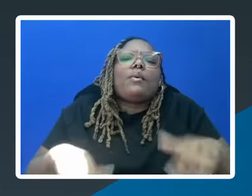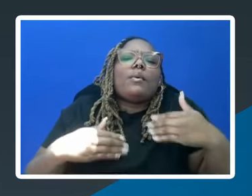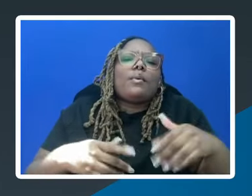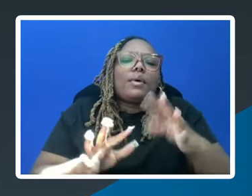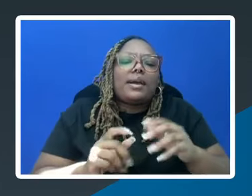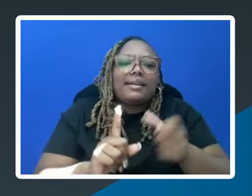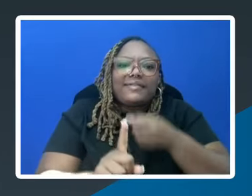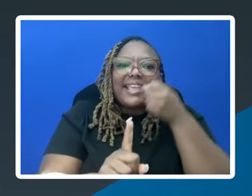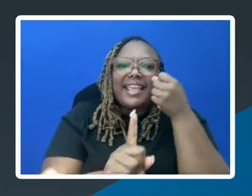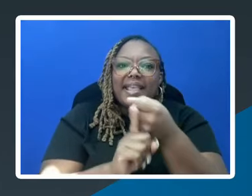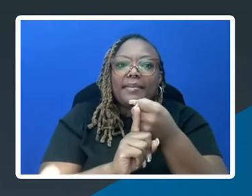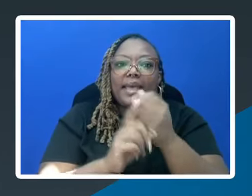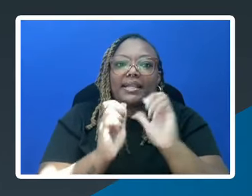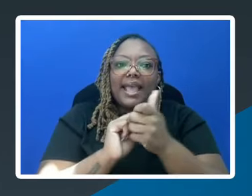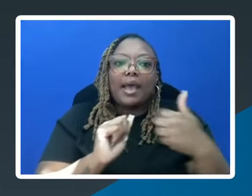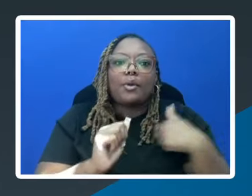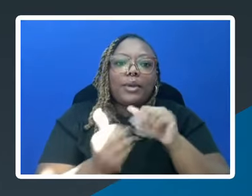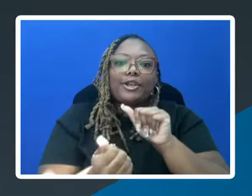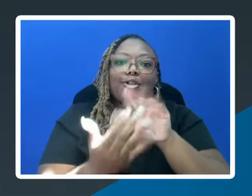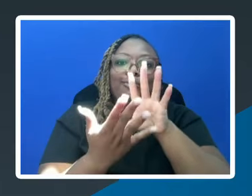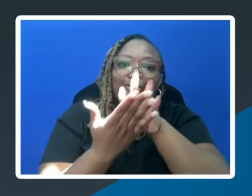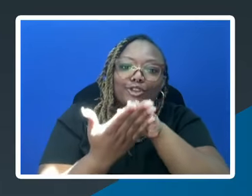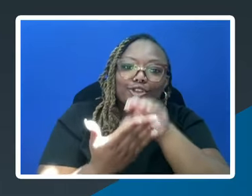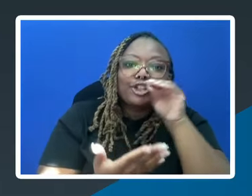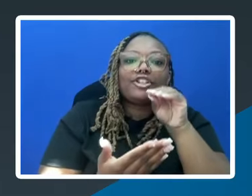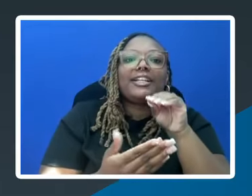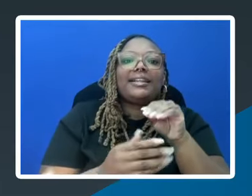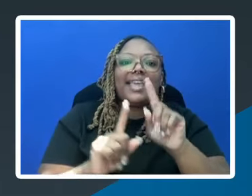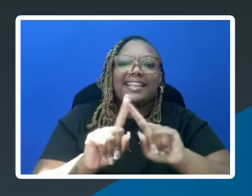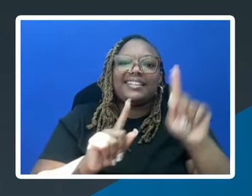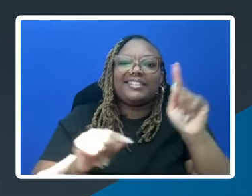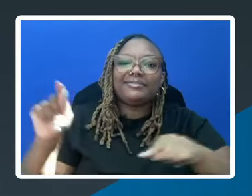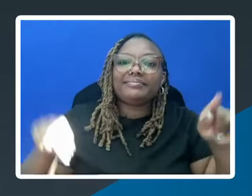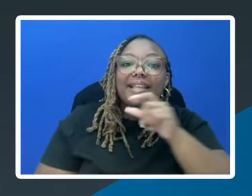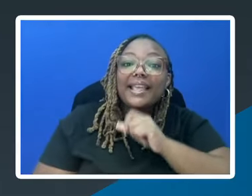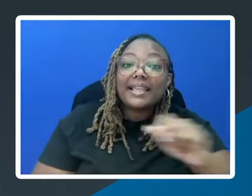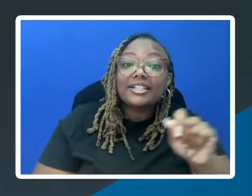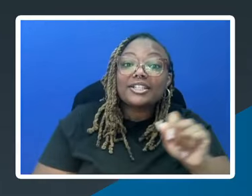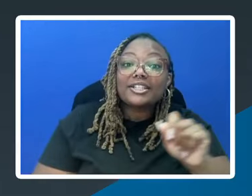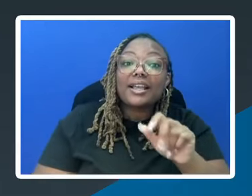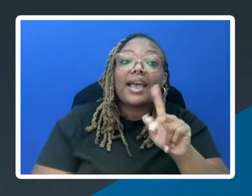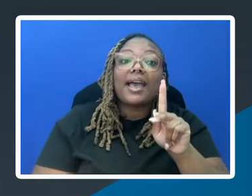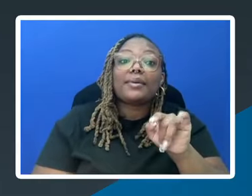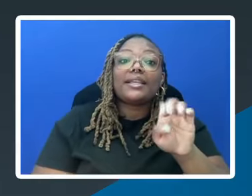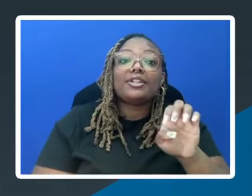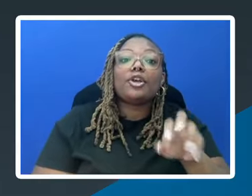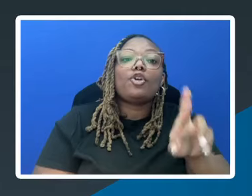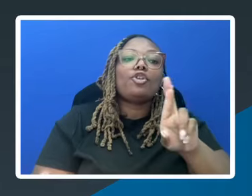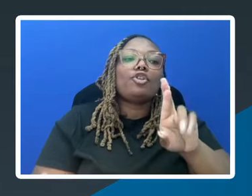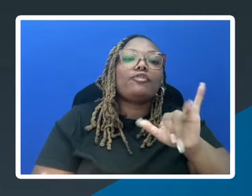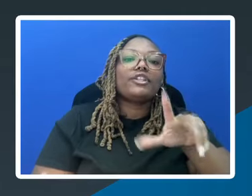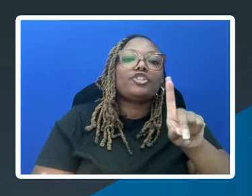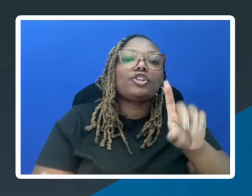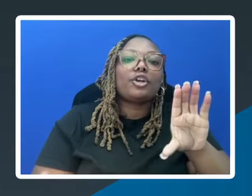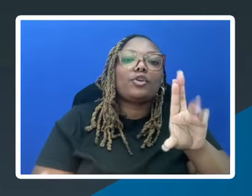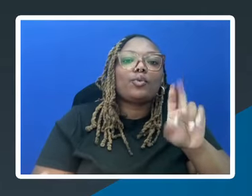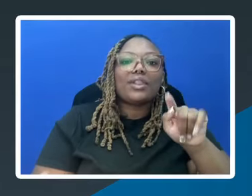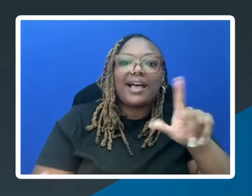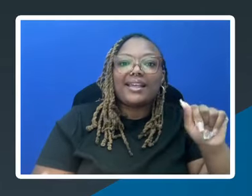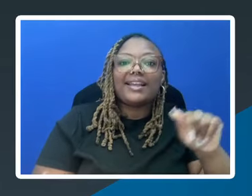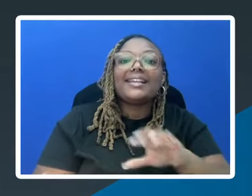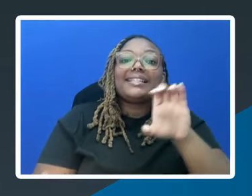how we approach learning in the digital age. Our keynote speaker, Richard Culatta, is the CEO of the